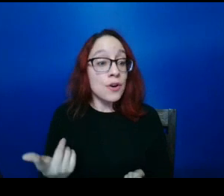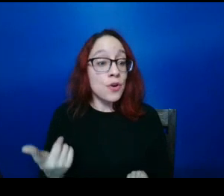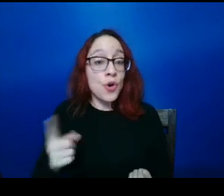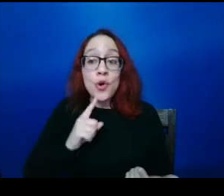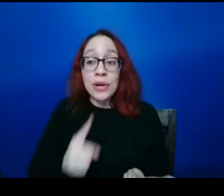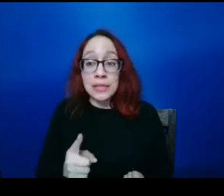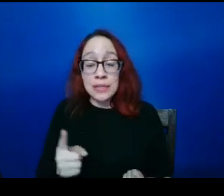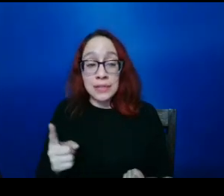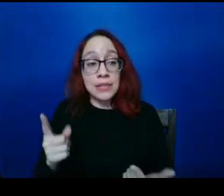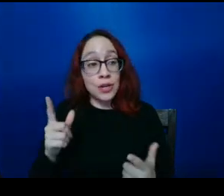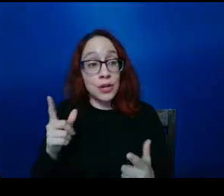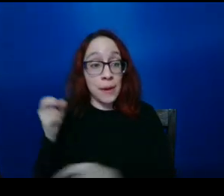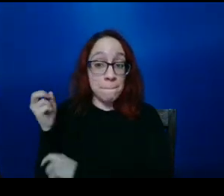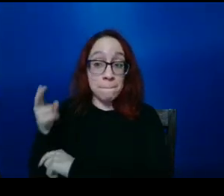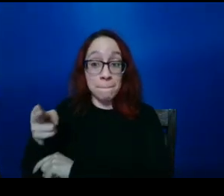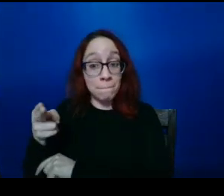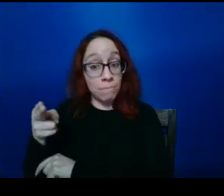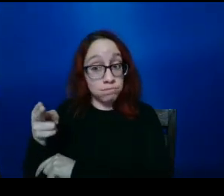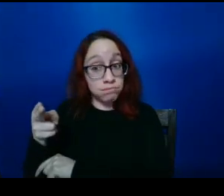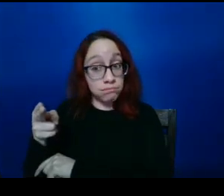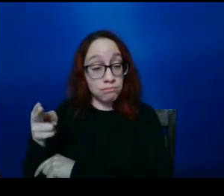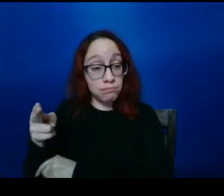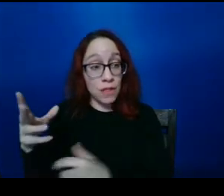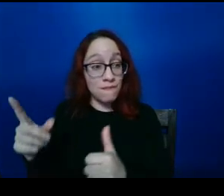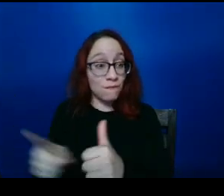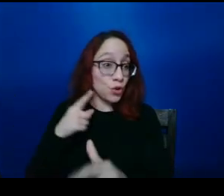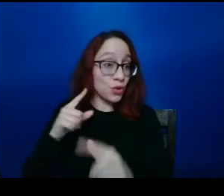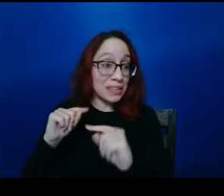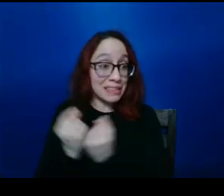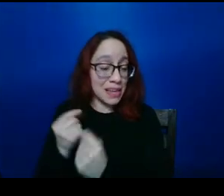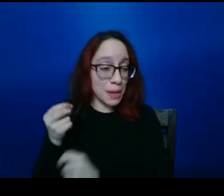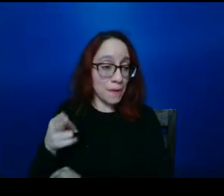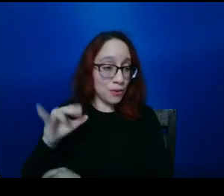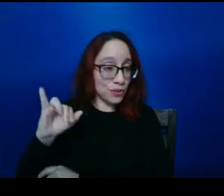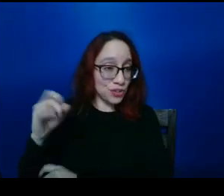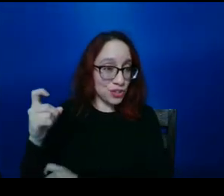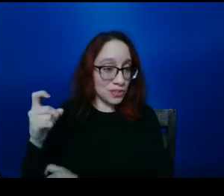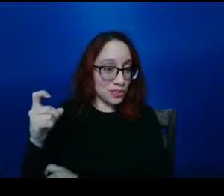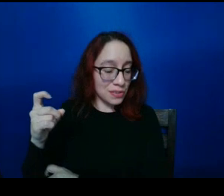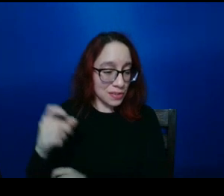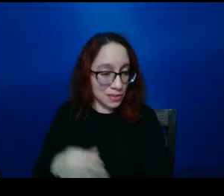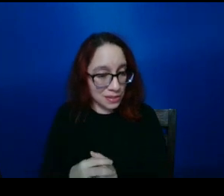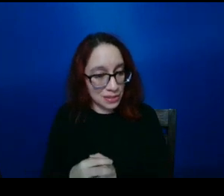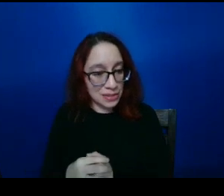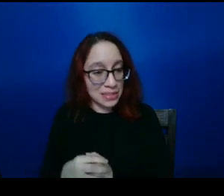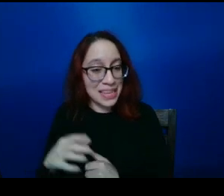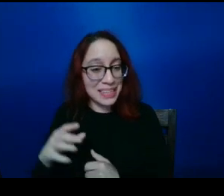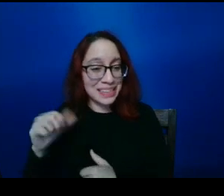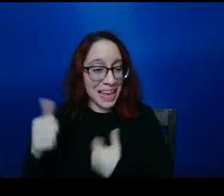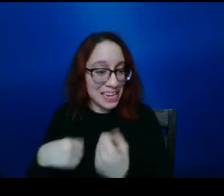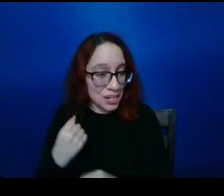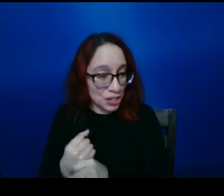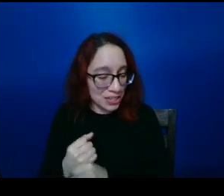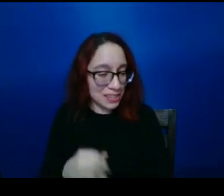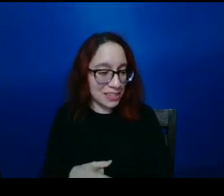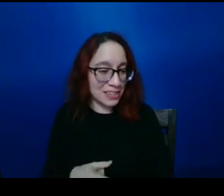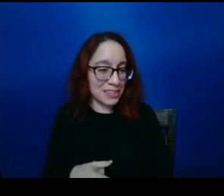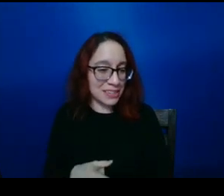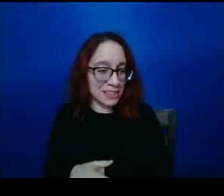actually ended up beating them. And we were the first team to beat the Jacksonville PAL in 10 years. And